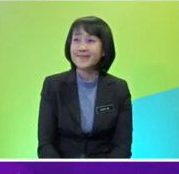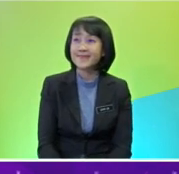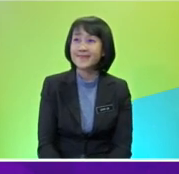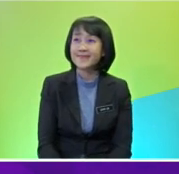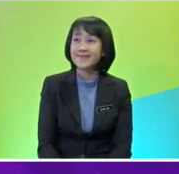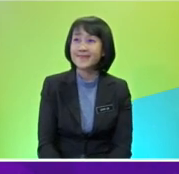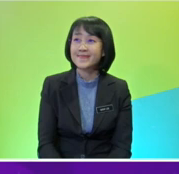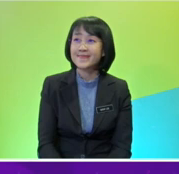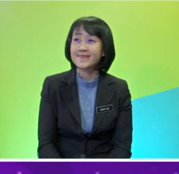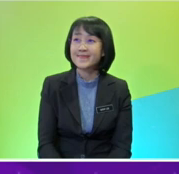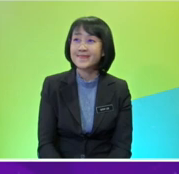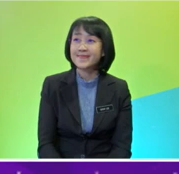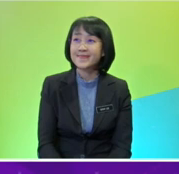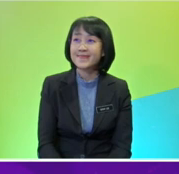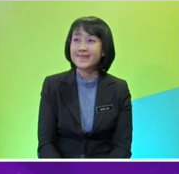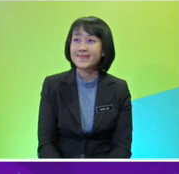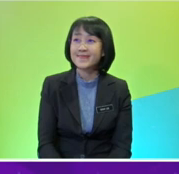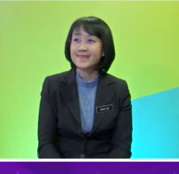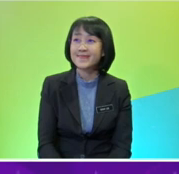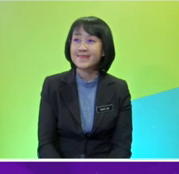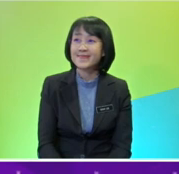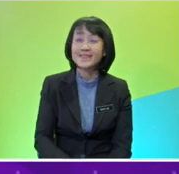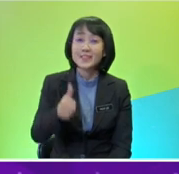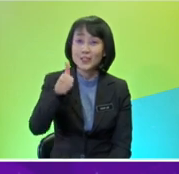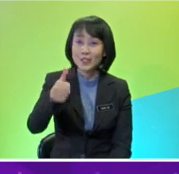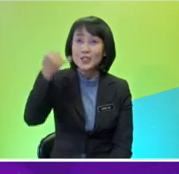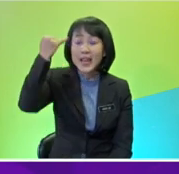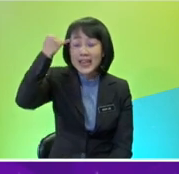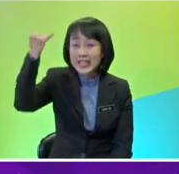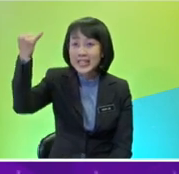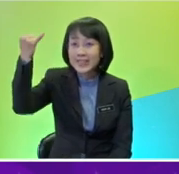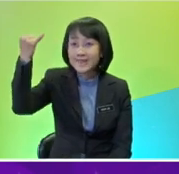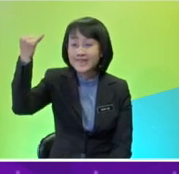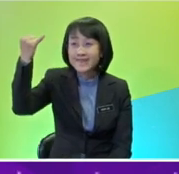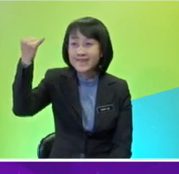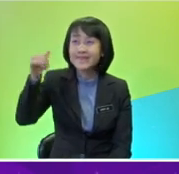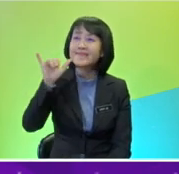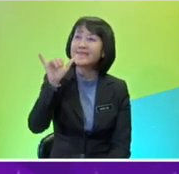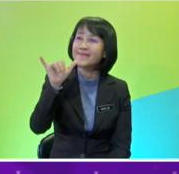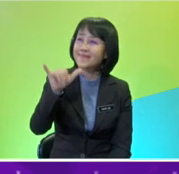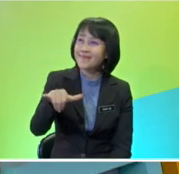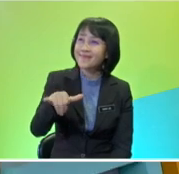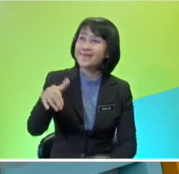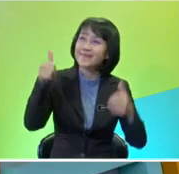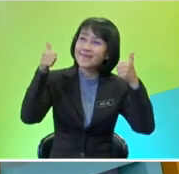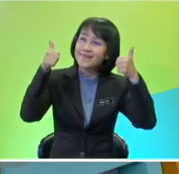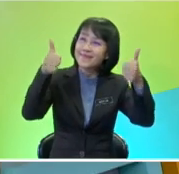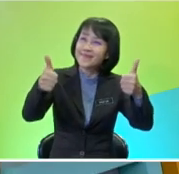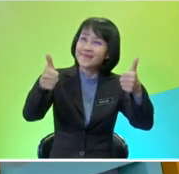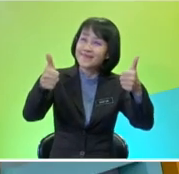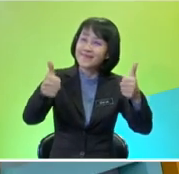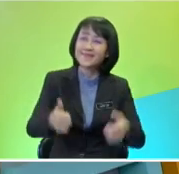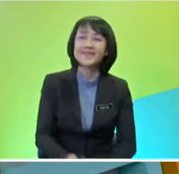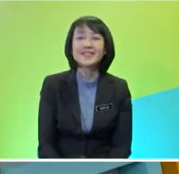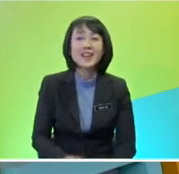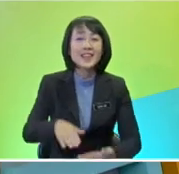Adam, turn on your microphone. What did the man say? Good idea. Good idea. Yes, good job, Adam. All